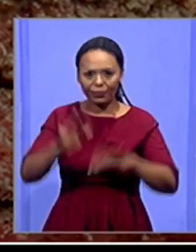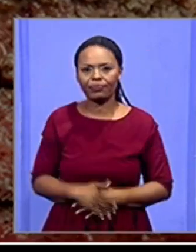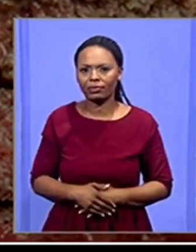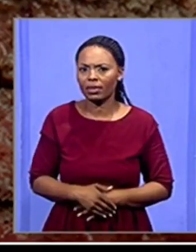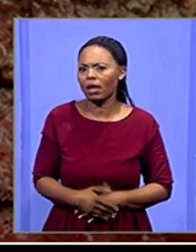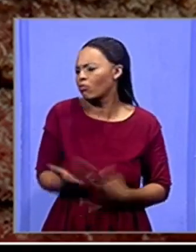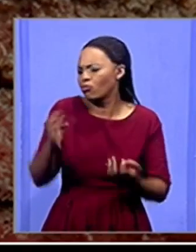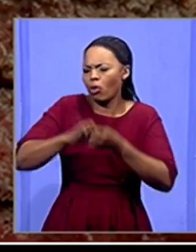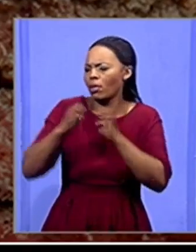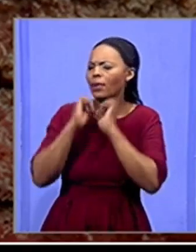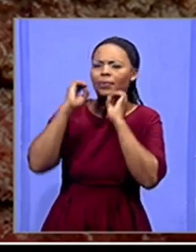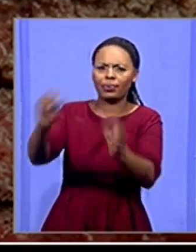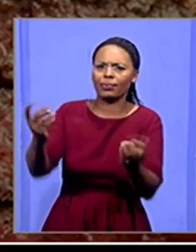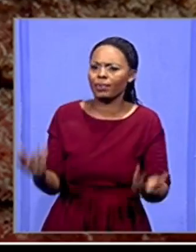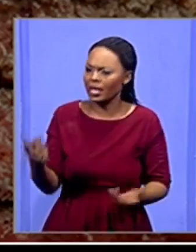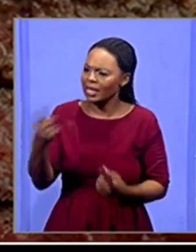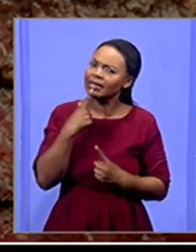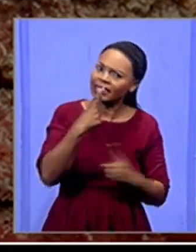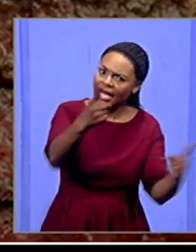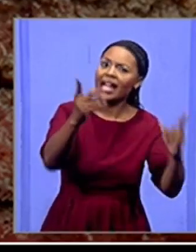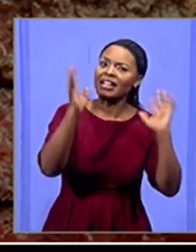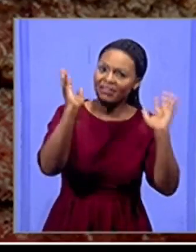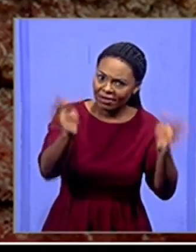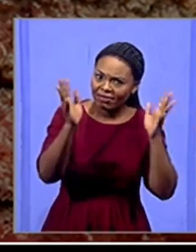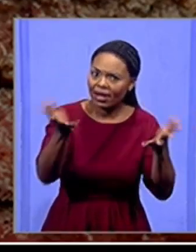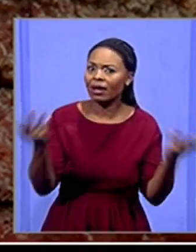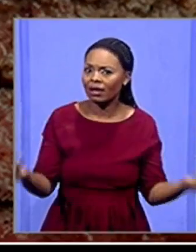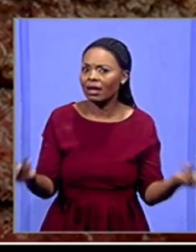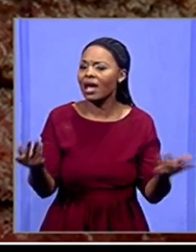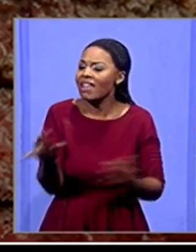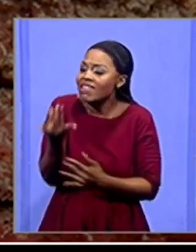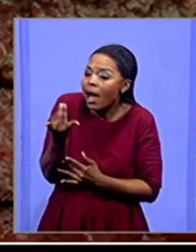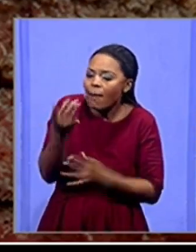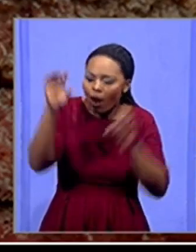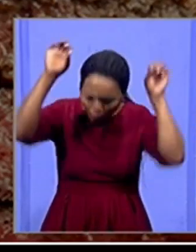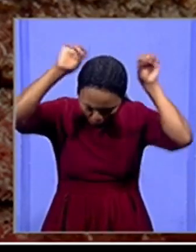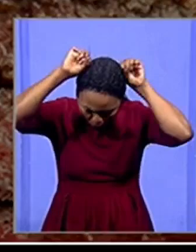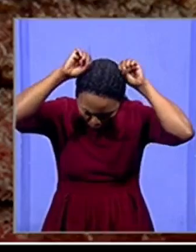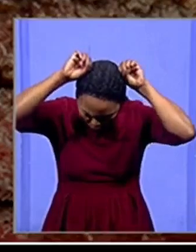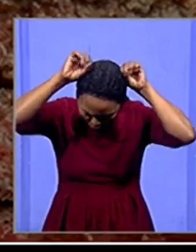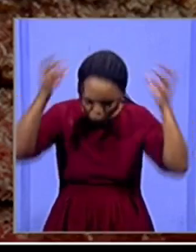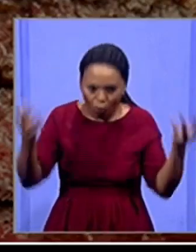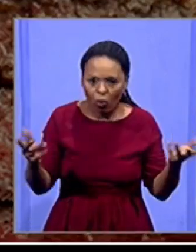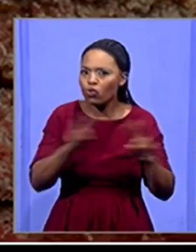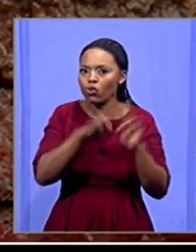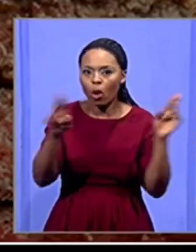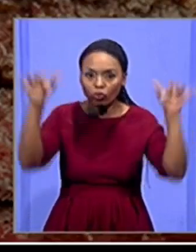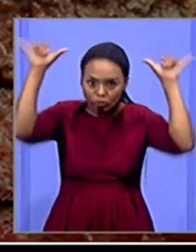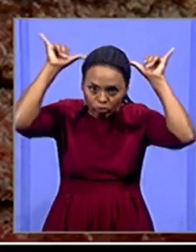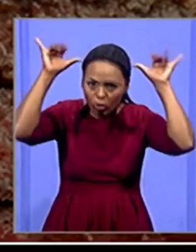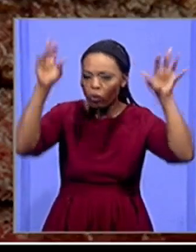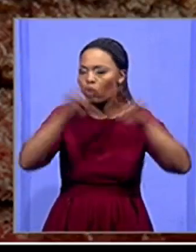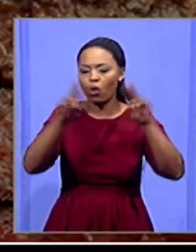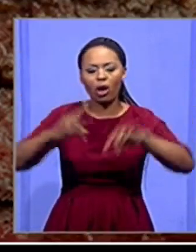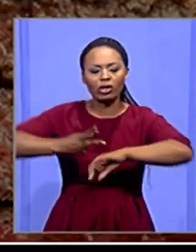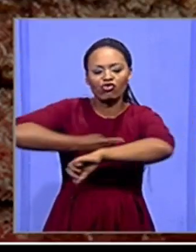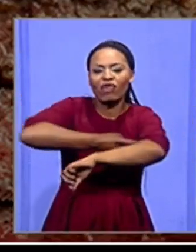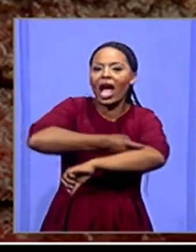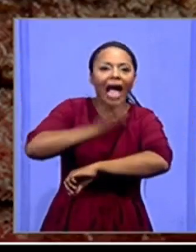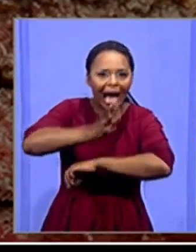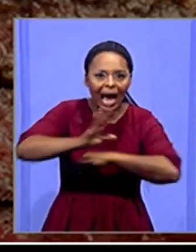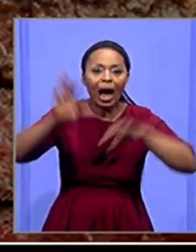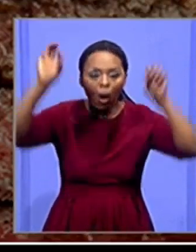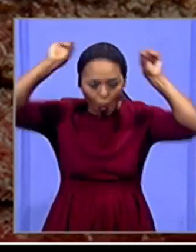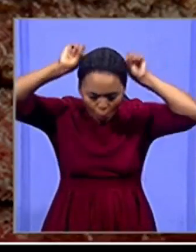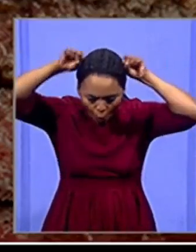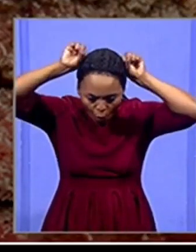ya pokolo as long as a bolela nnete gore yona ye ke ya pokolo a se ya kgomo or nku ka re hana fela he motho a ješa batho dinama tše di